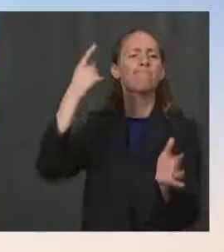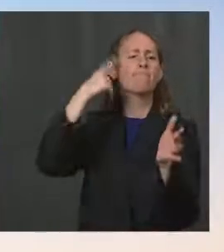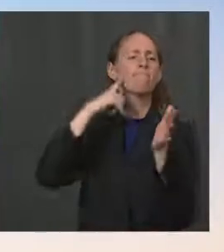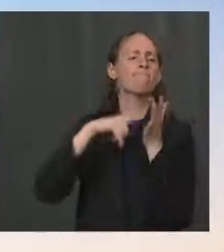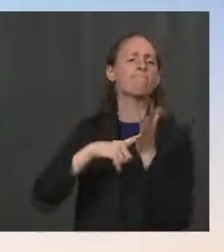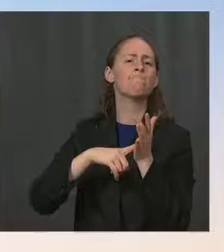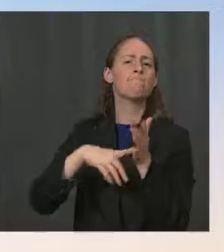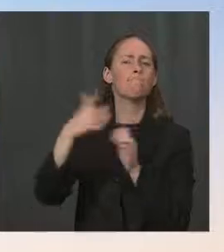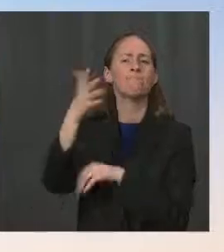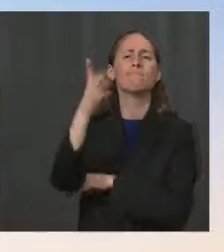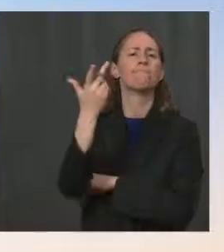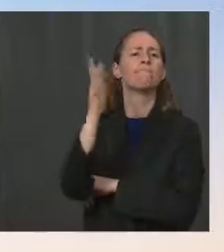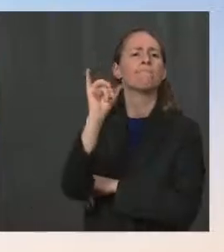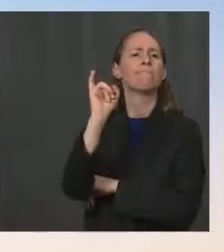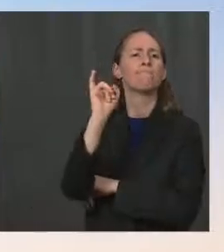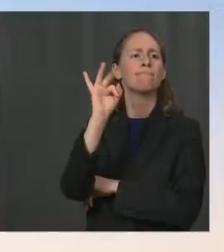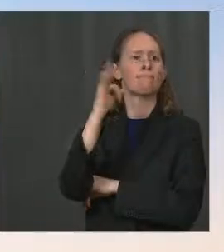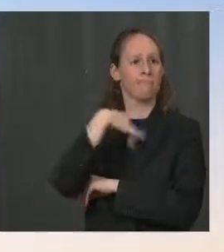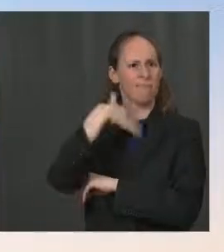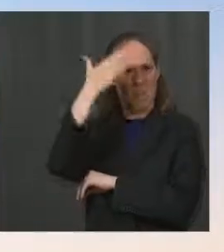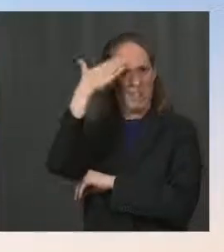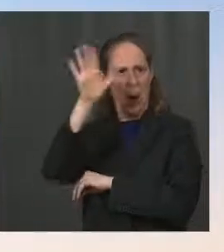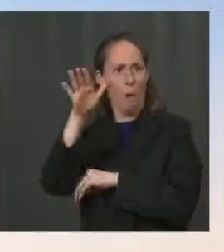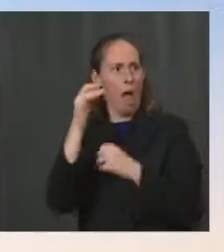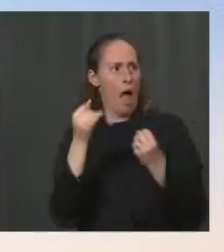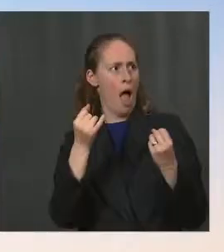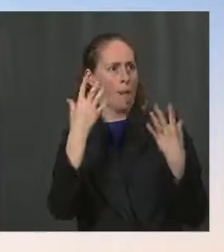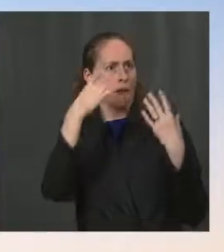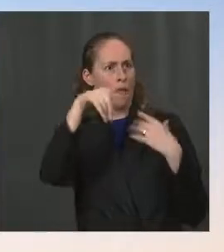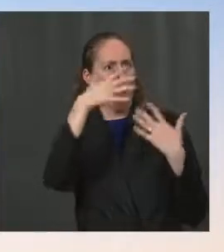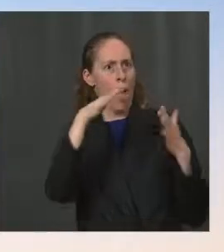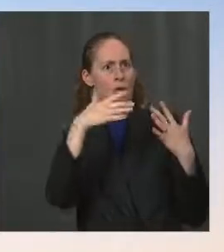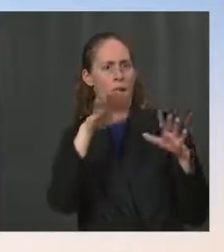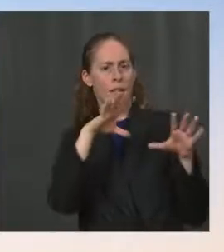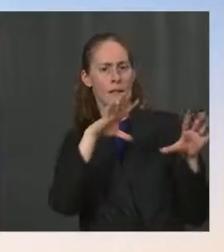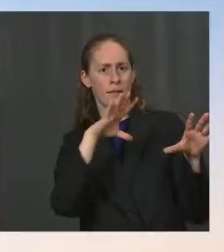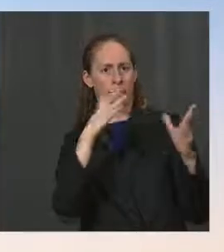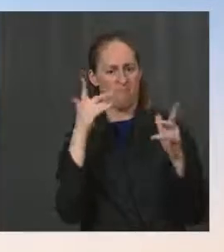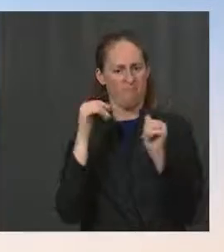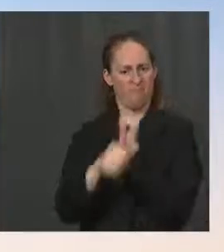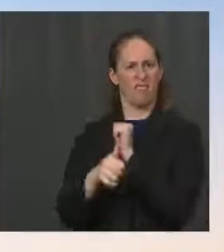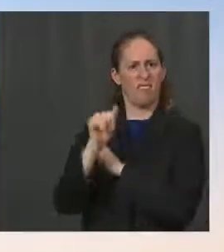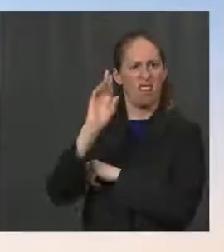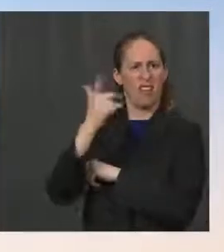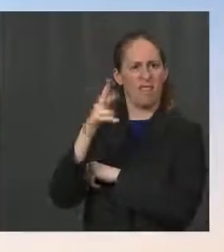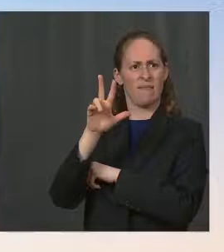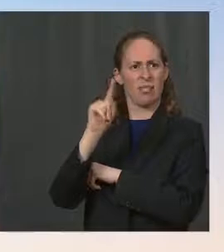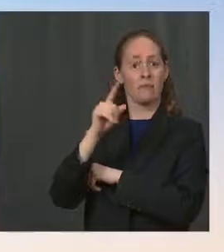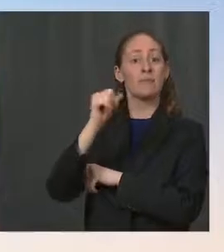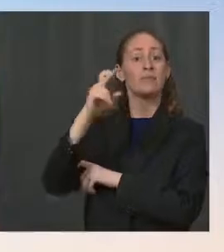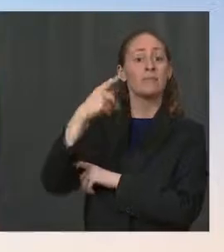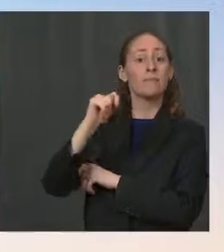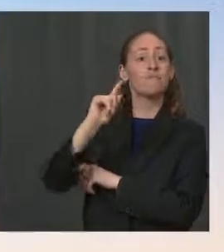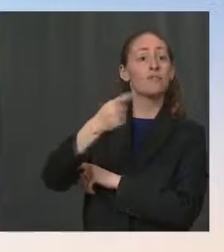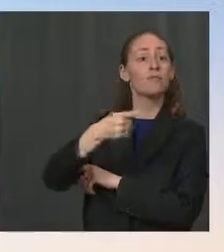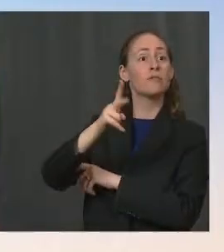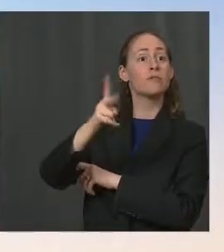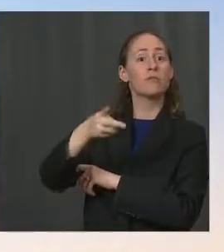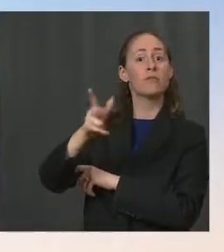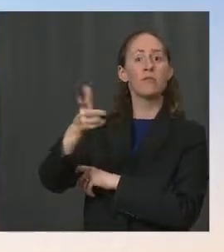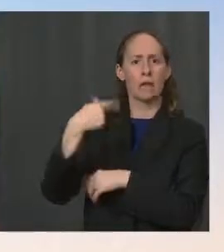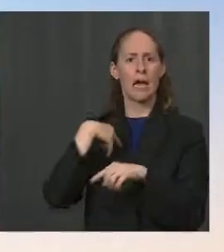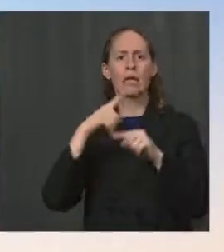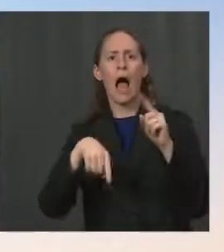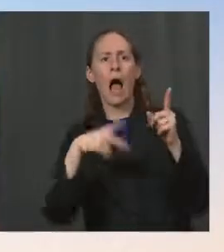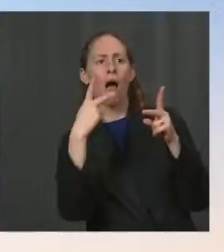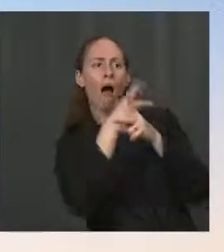people have been able to leave since the U.S. forces withdrew, and we're not able to measure that, or we're not able to publicly release that, is there